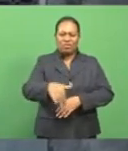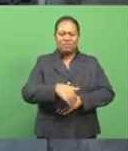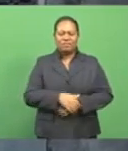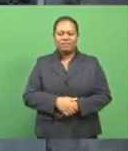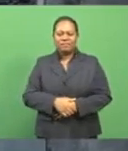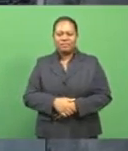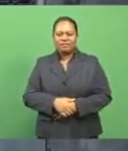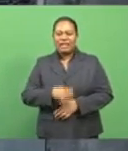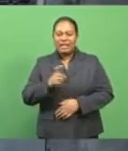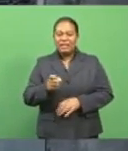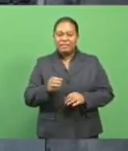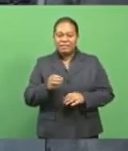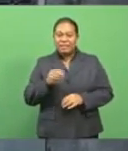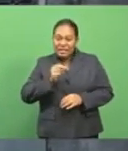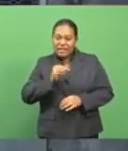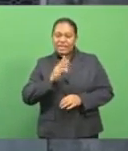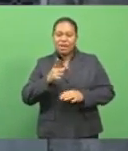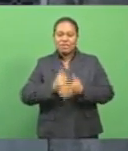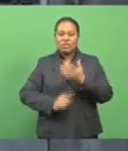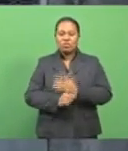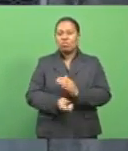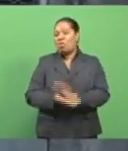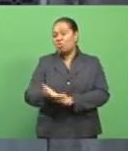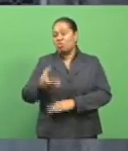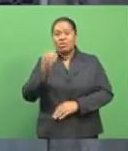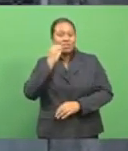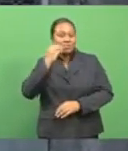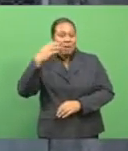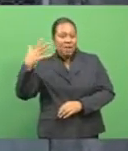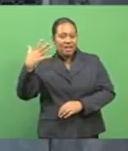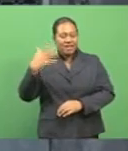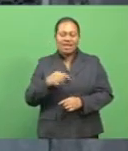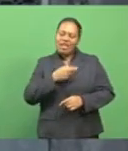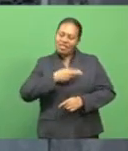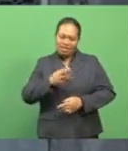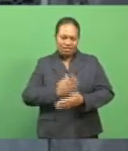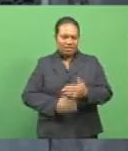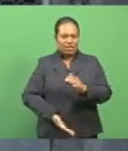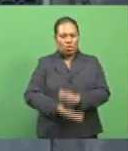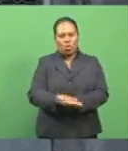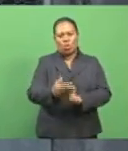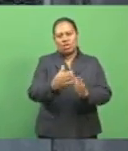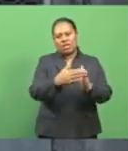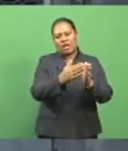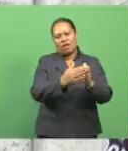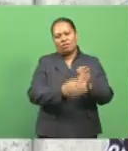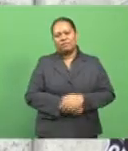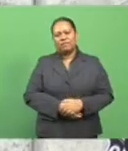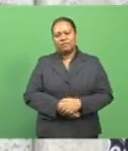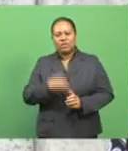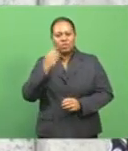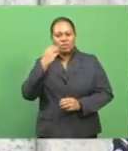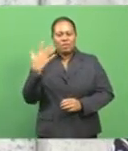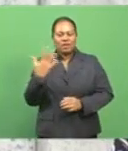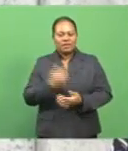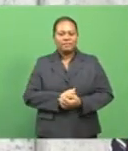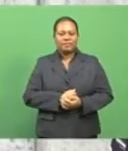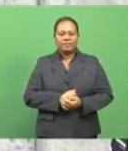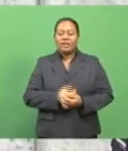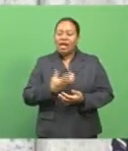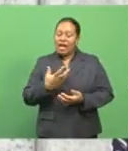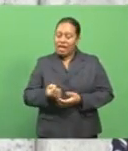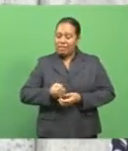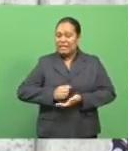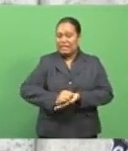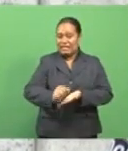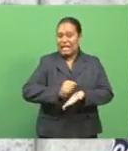there's anything that needs to be taken from the supermarket, elsewhere, then go carry it and go back home. I have been